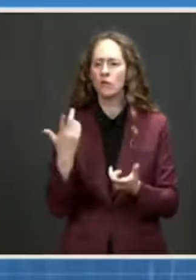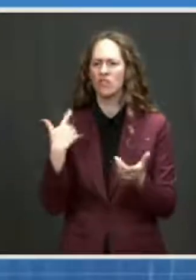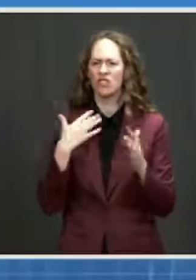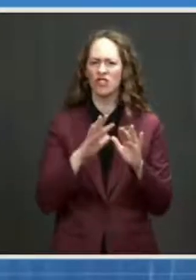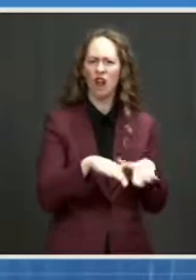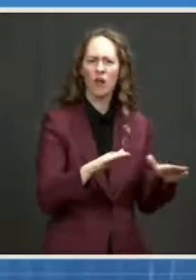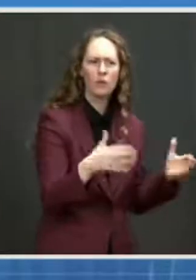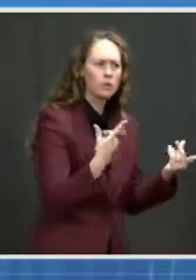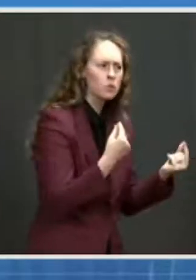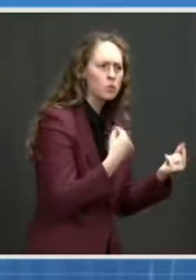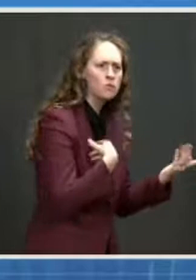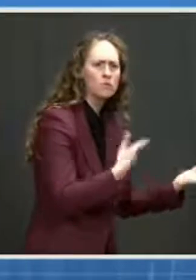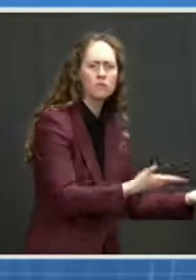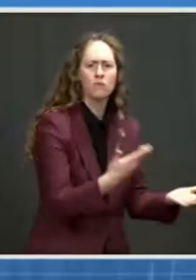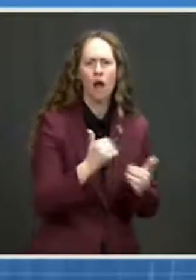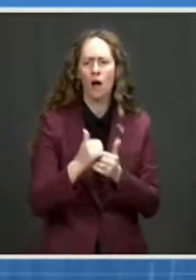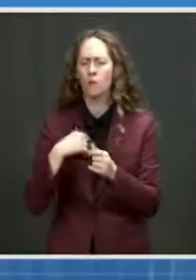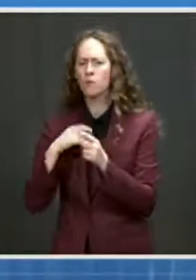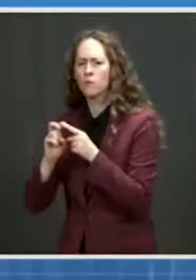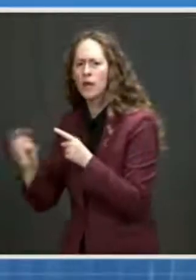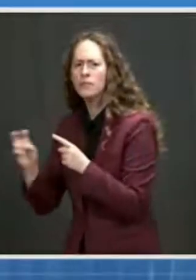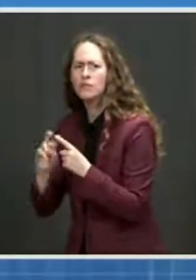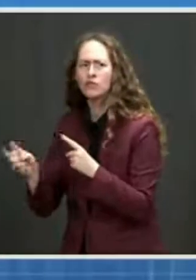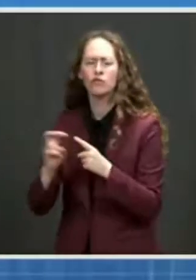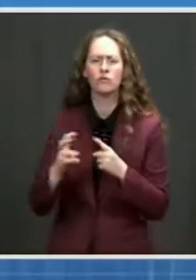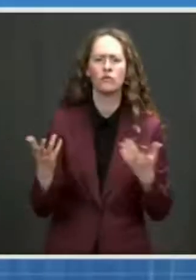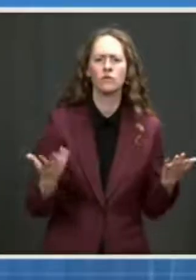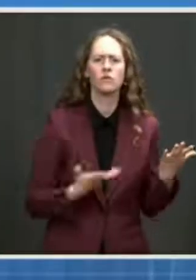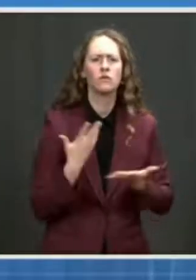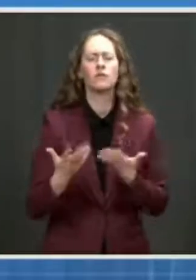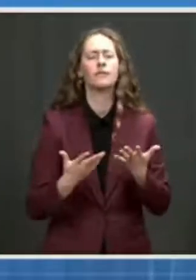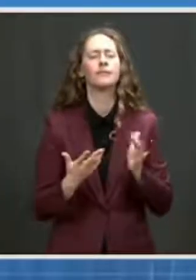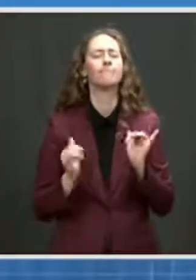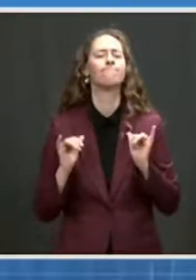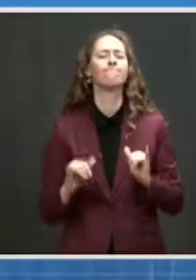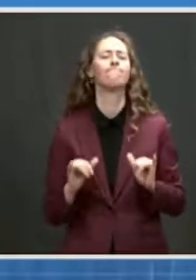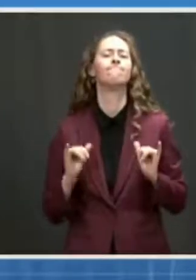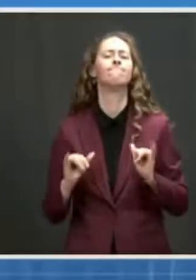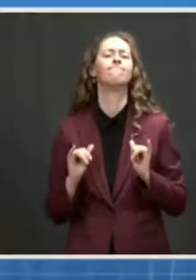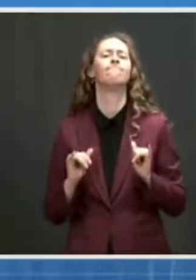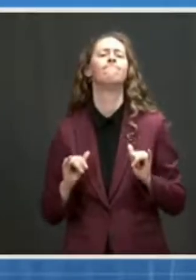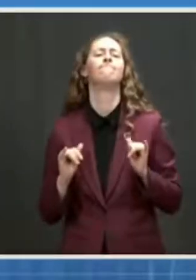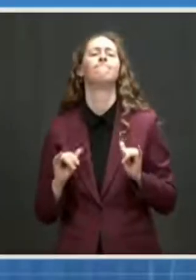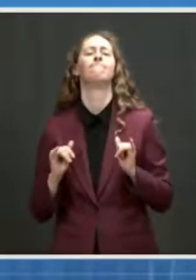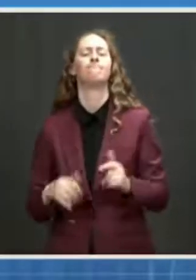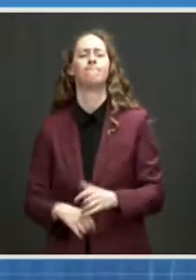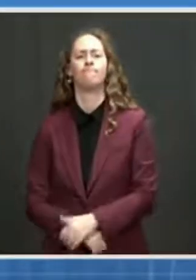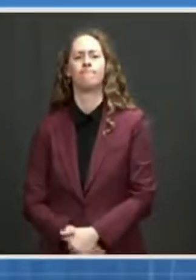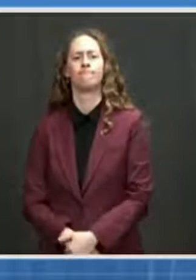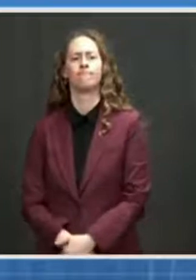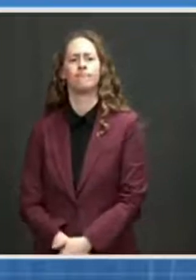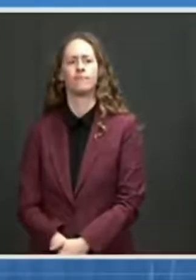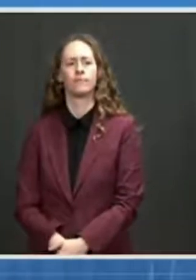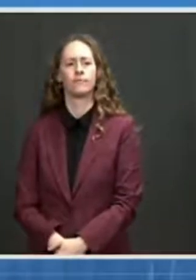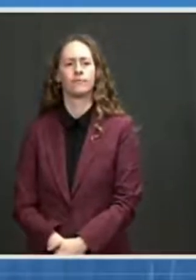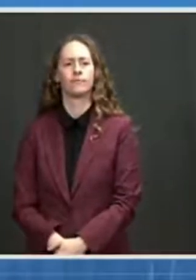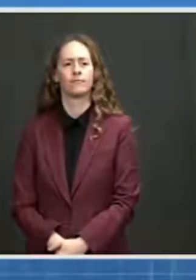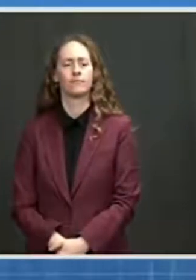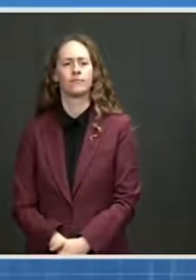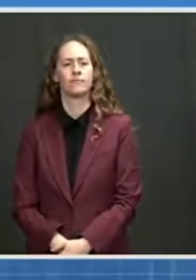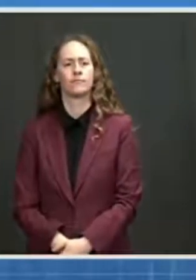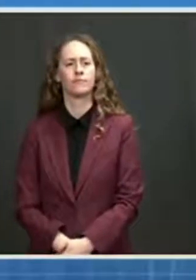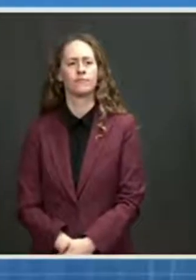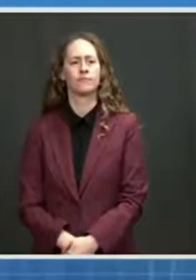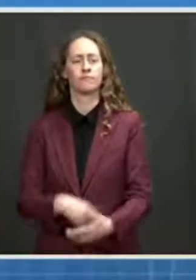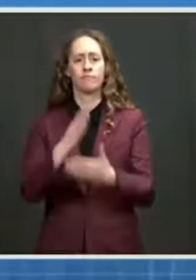travel to and from a vaccination site. For individuals and communities facing greater degrees of socioeconomic